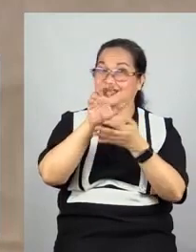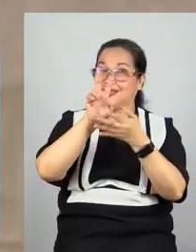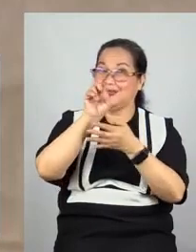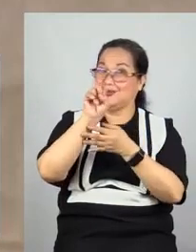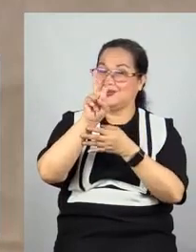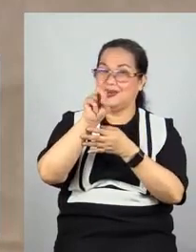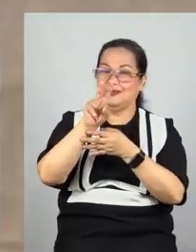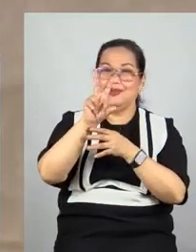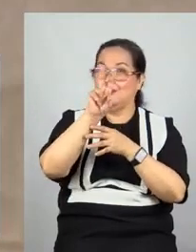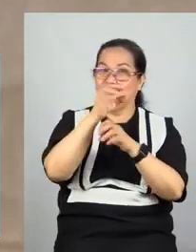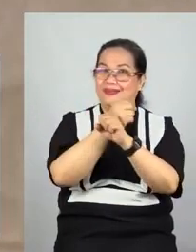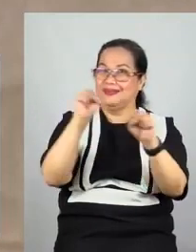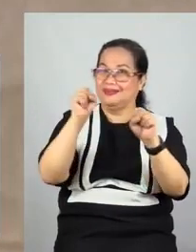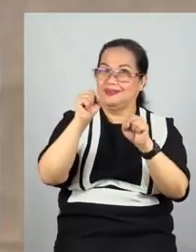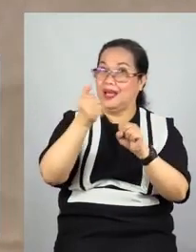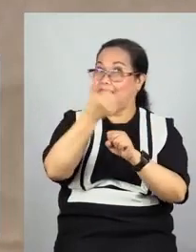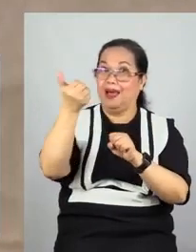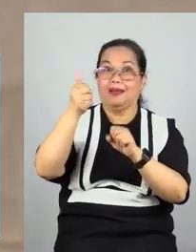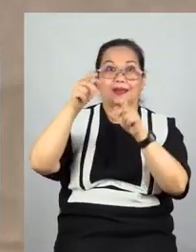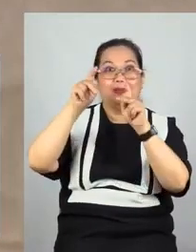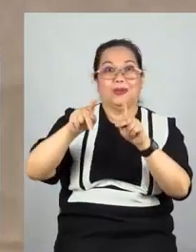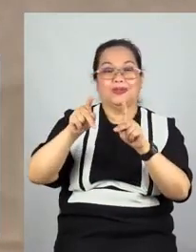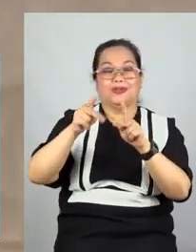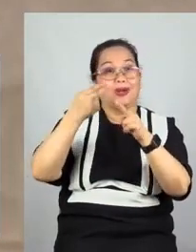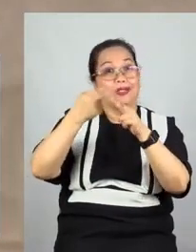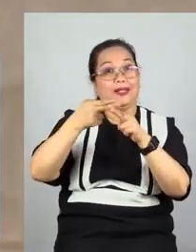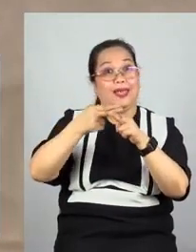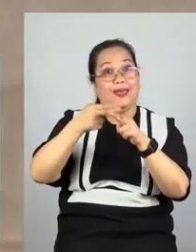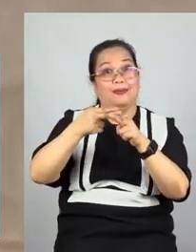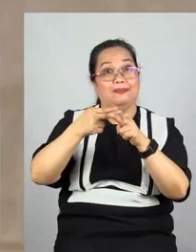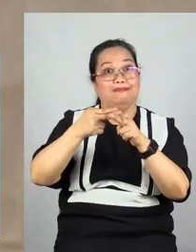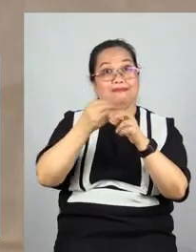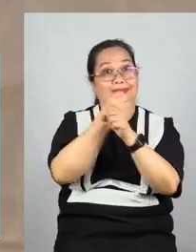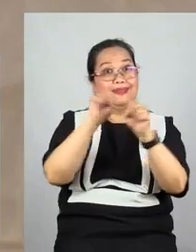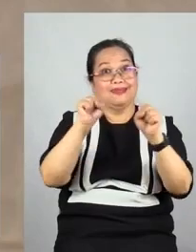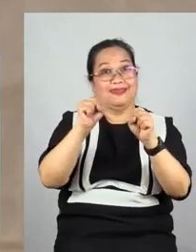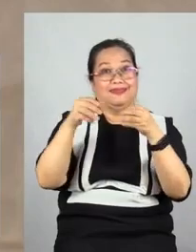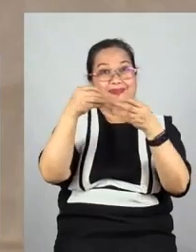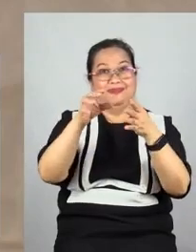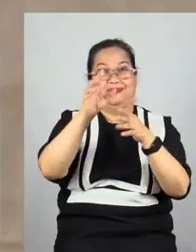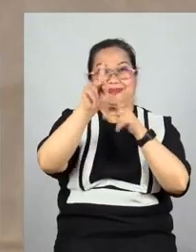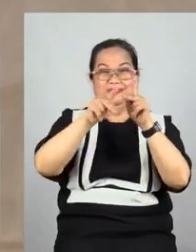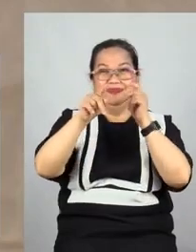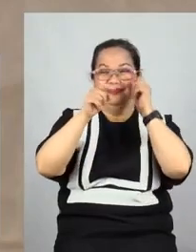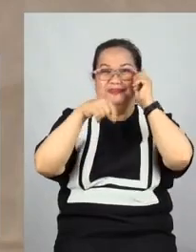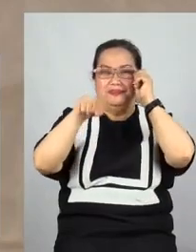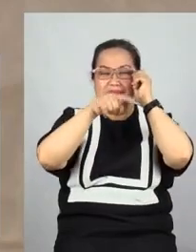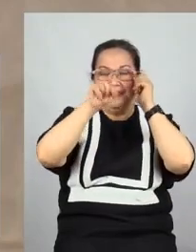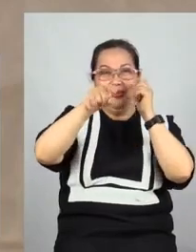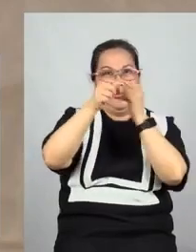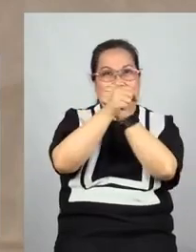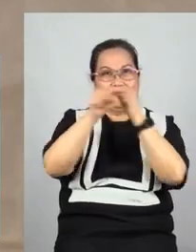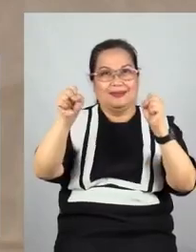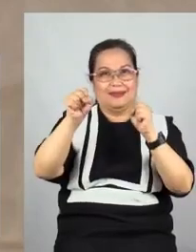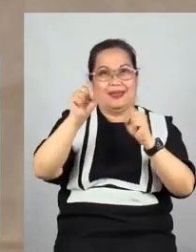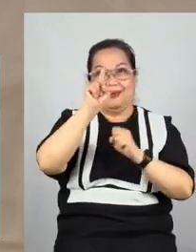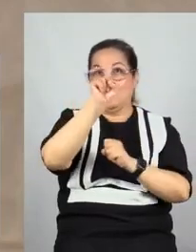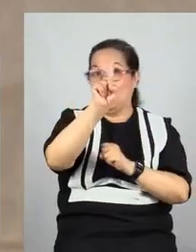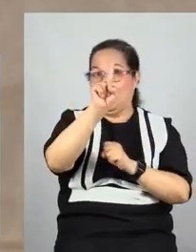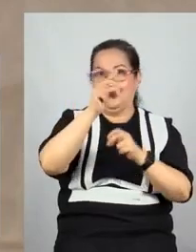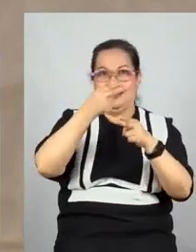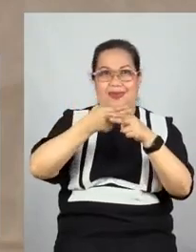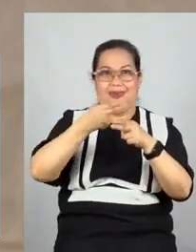there is no salvation in no one else, for there is no other name under heaven given among men by which we must be saved. It's the